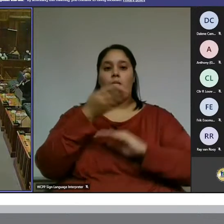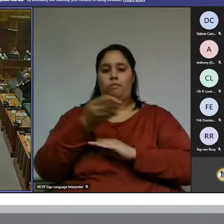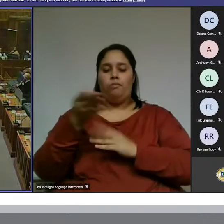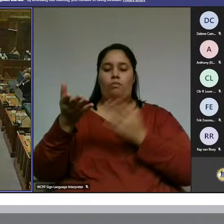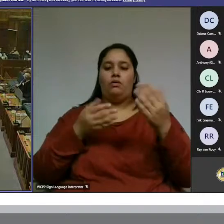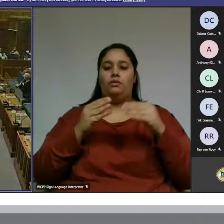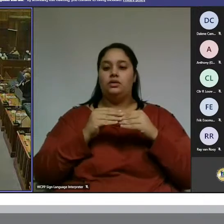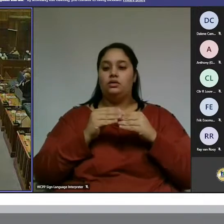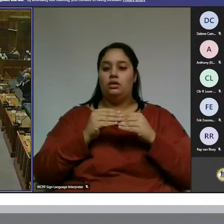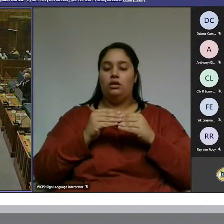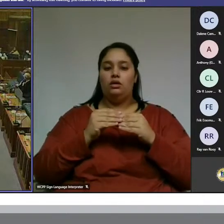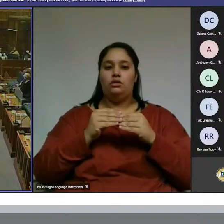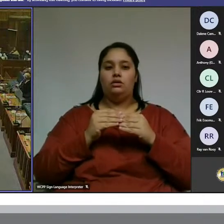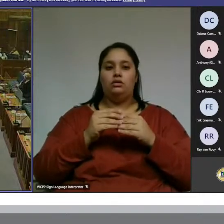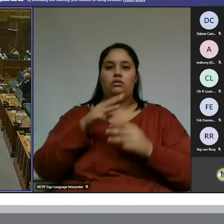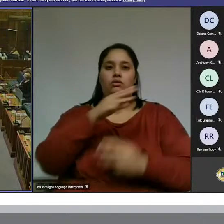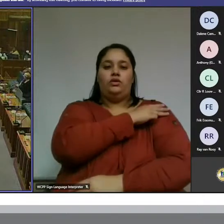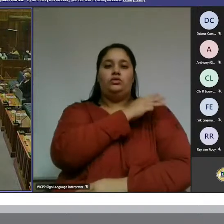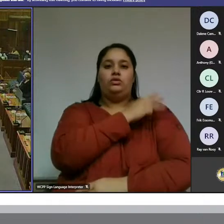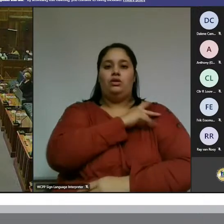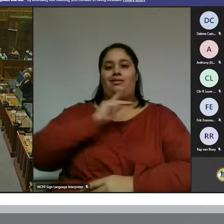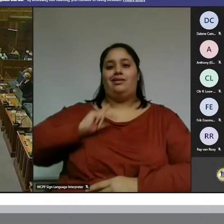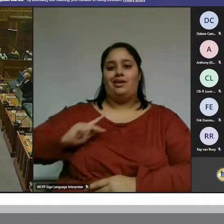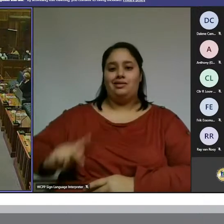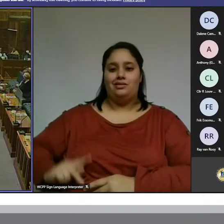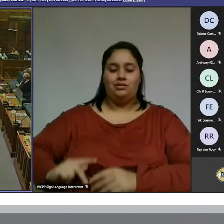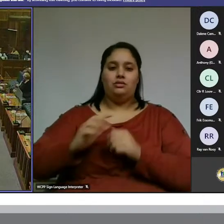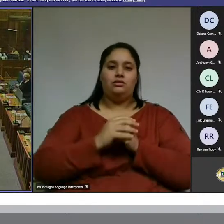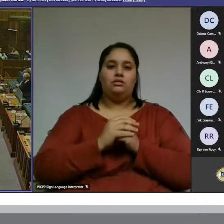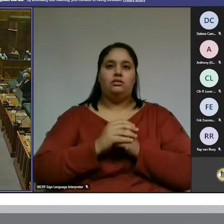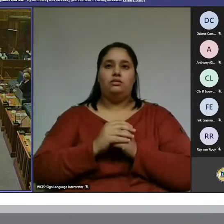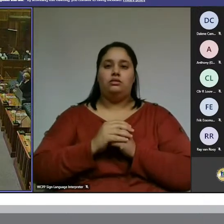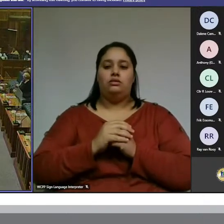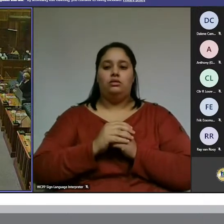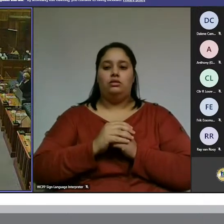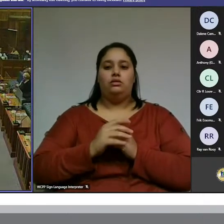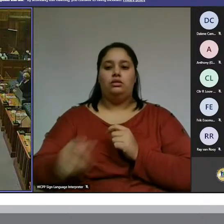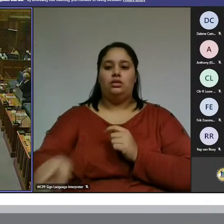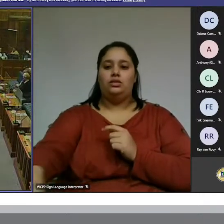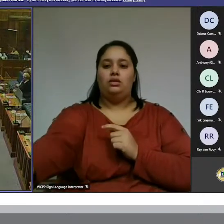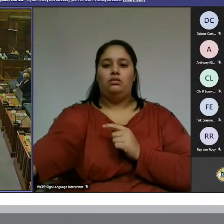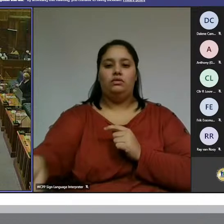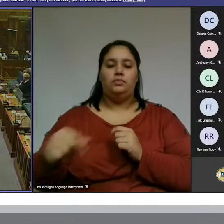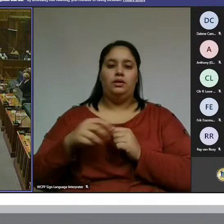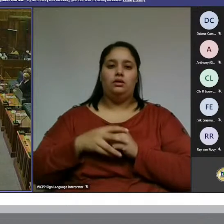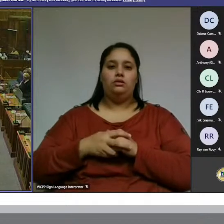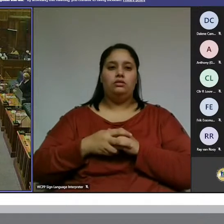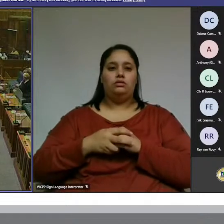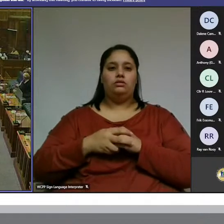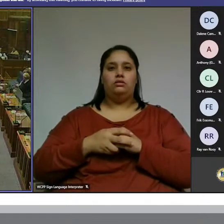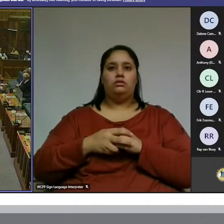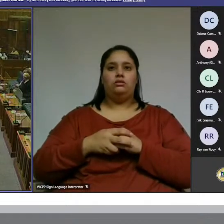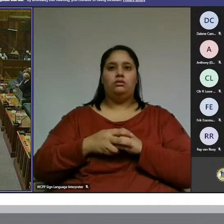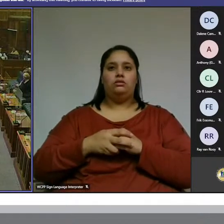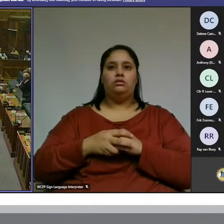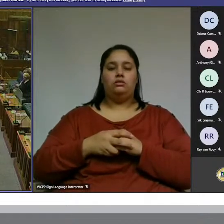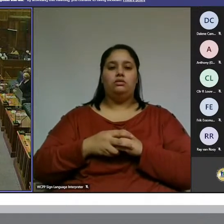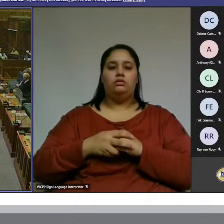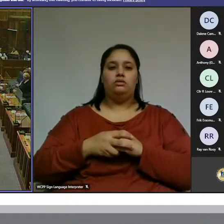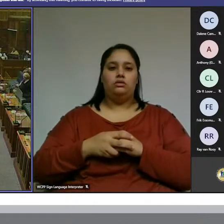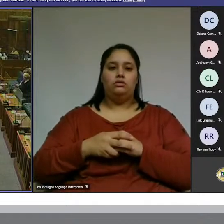our officials and guests, and a hearty welcome to all the members and guests